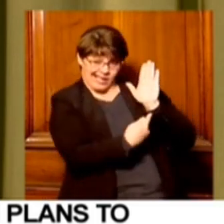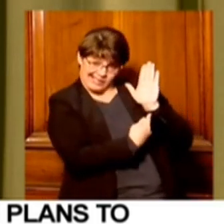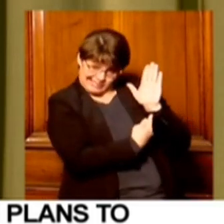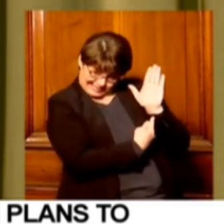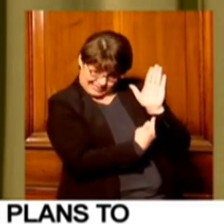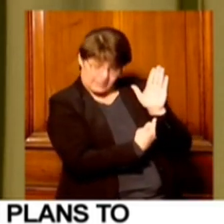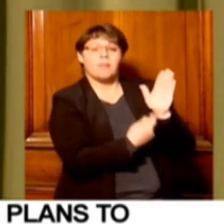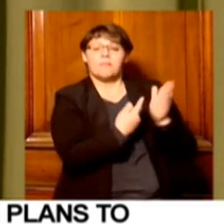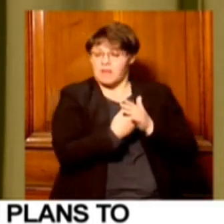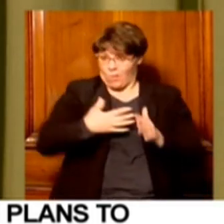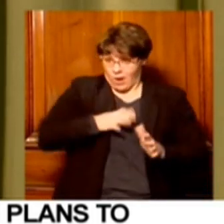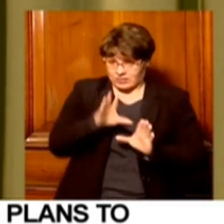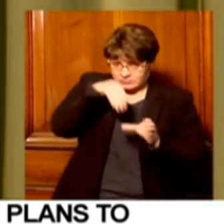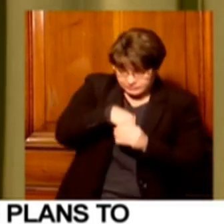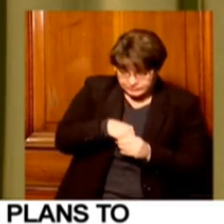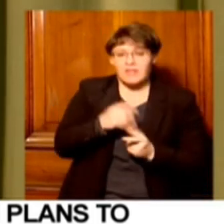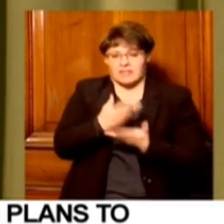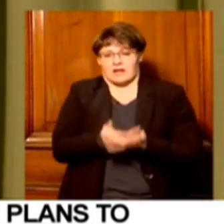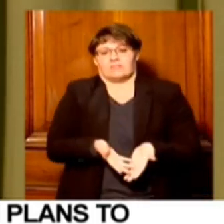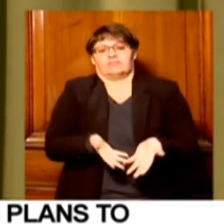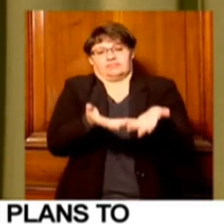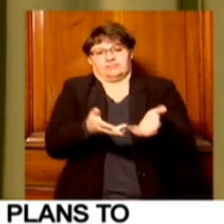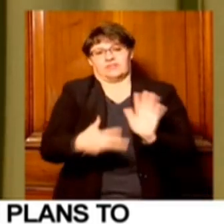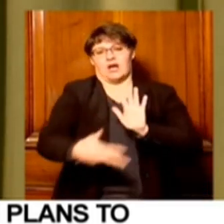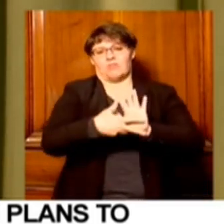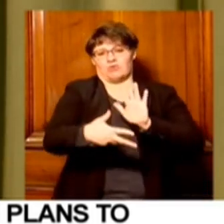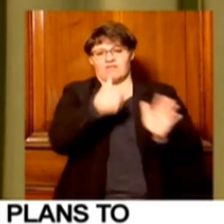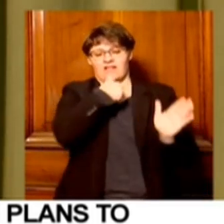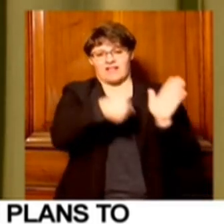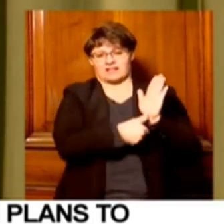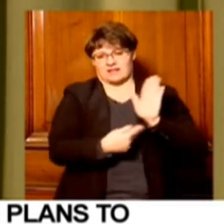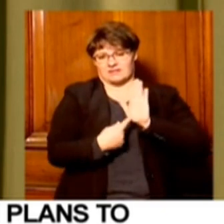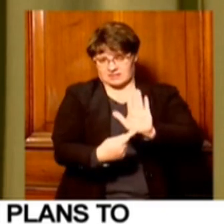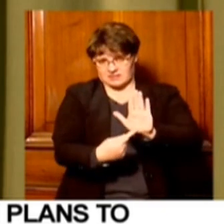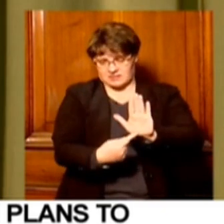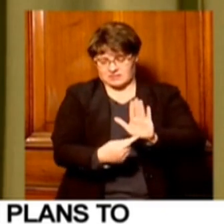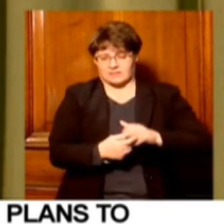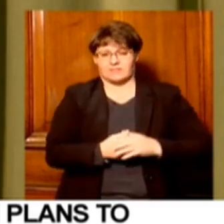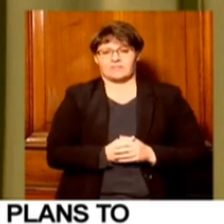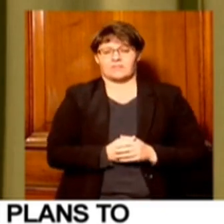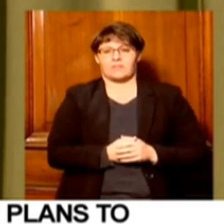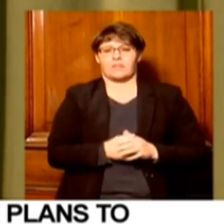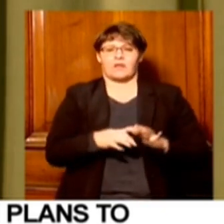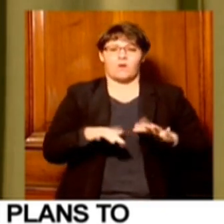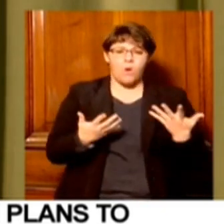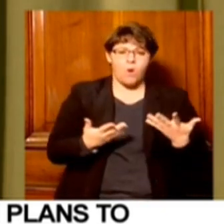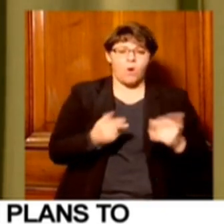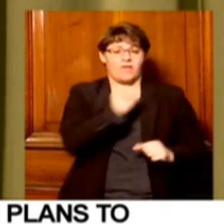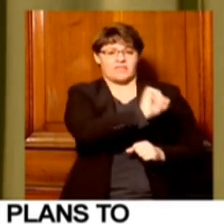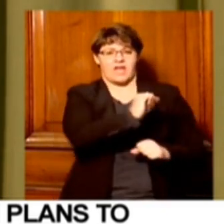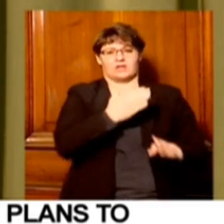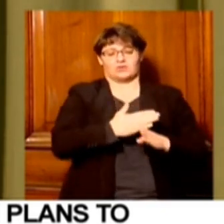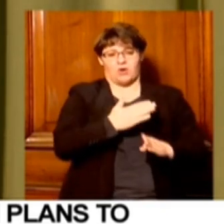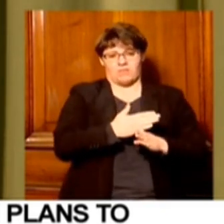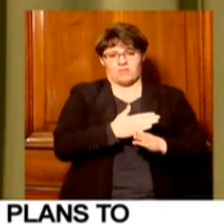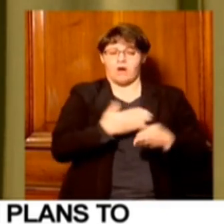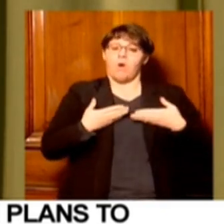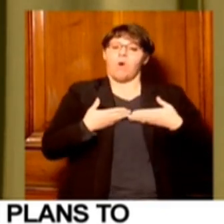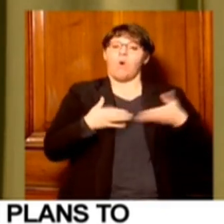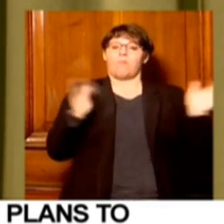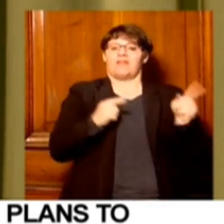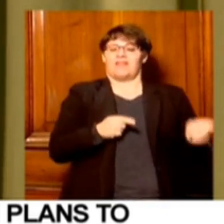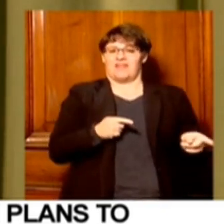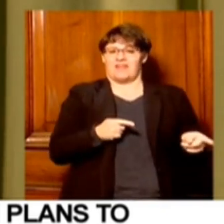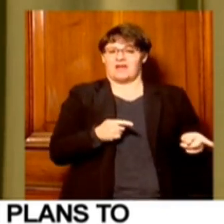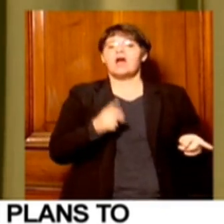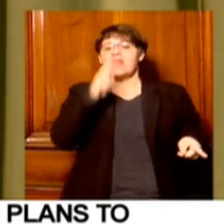contained as reasons valid enough for a person to move, or alternatively, their industry may now be reopening and they